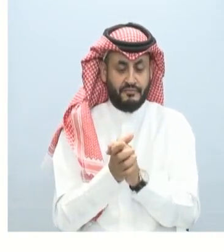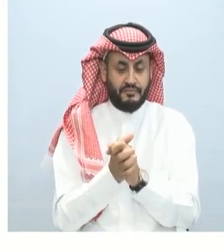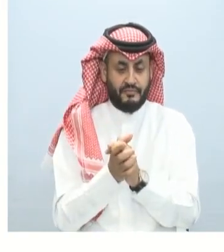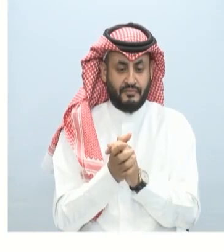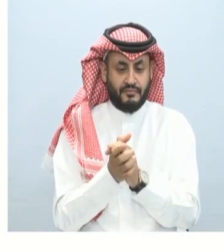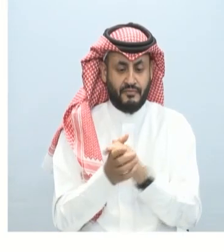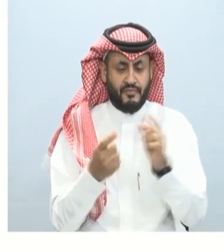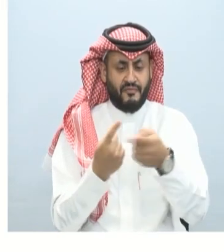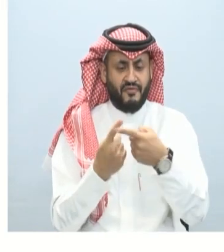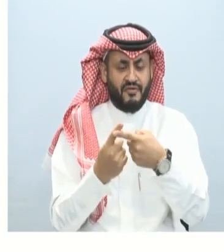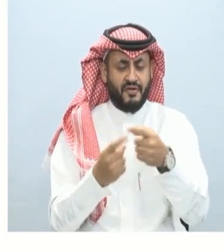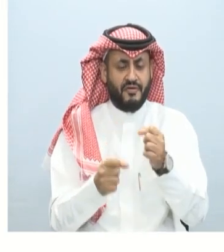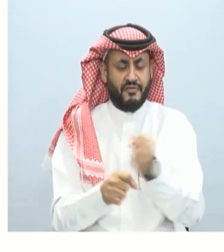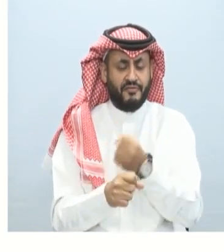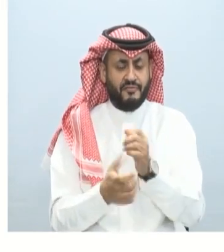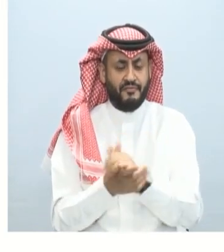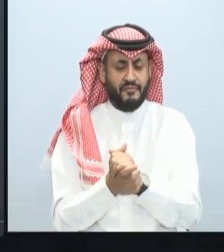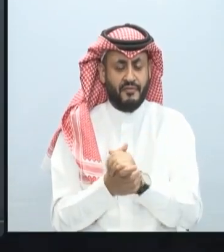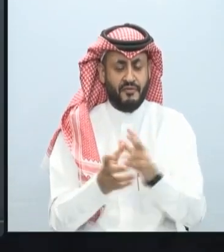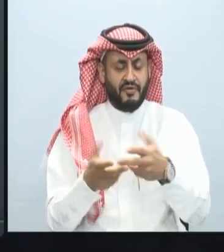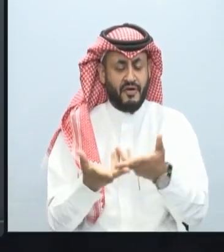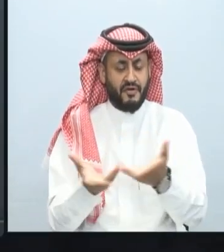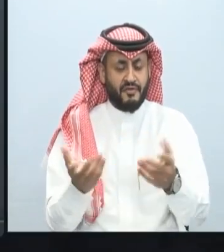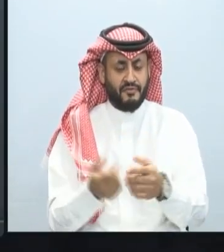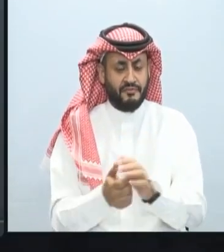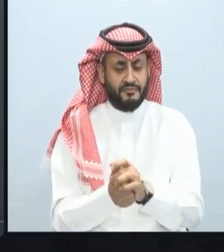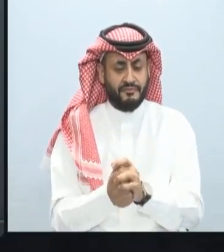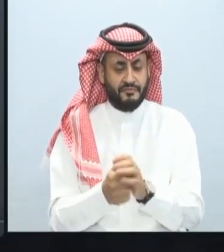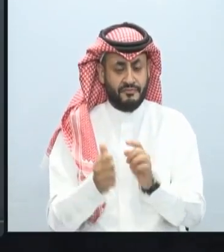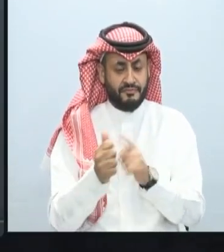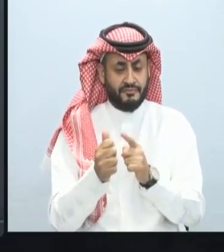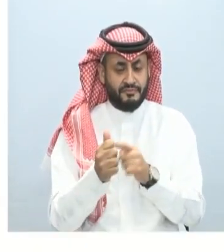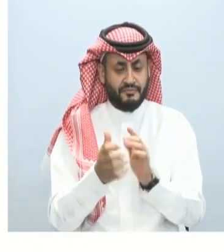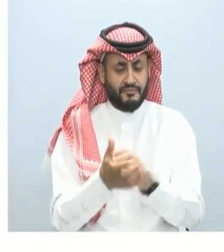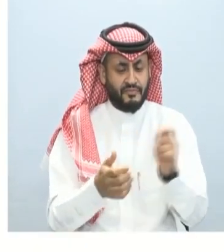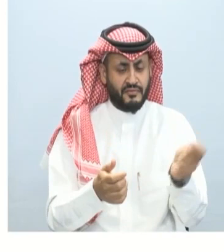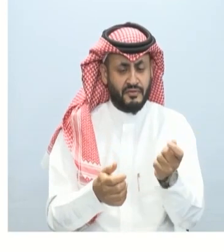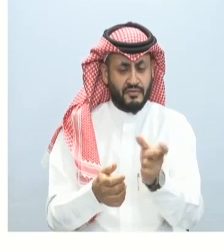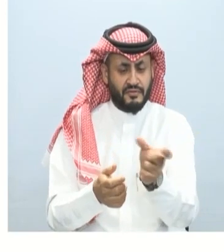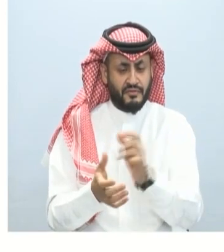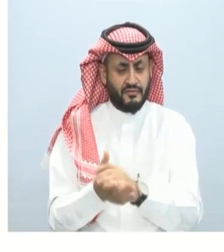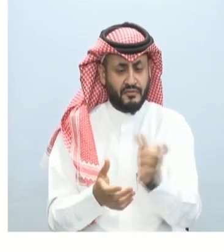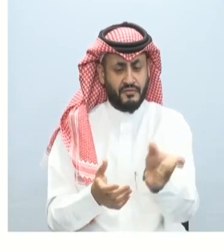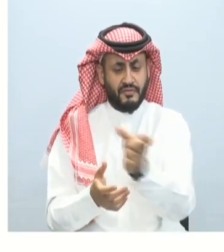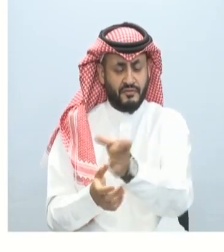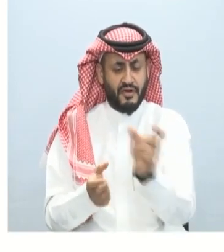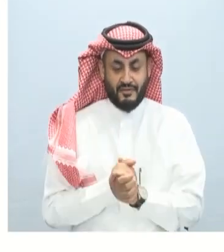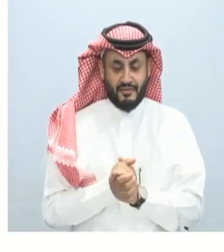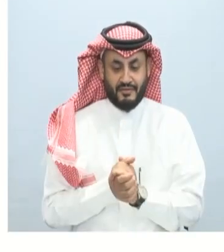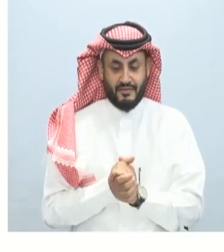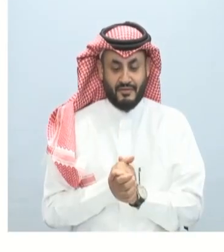first task. Now in the expansion, we have A, which is to complete each sentence with other, others, and